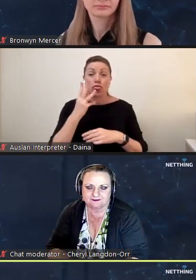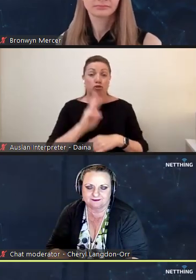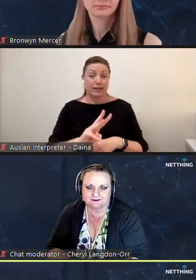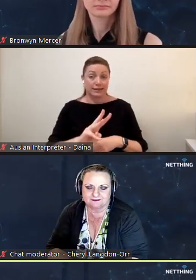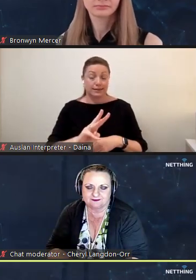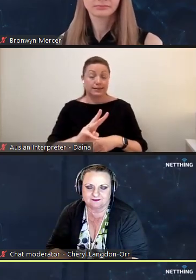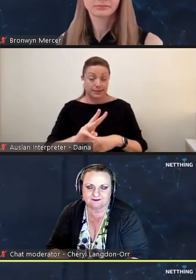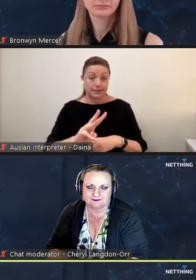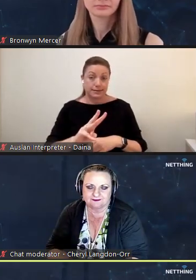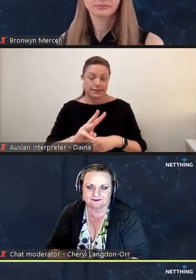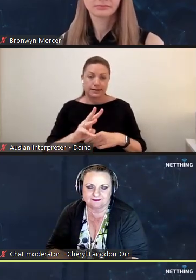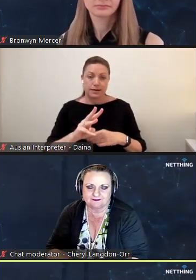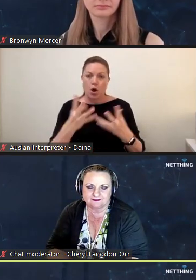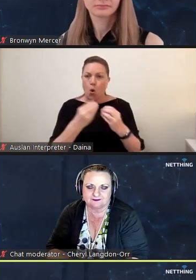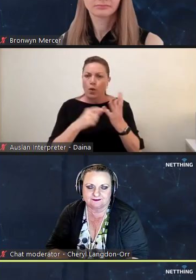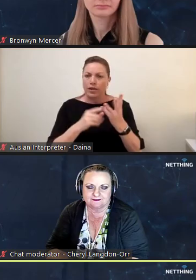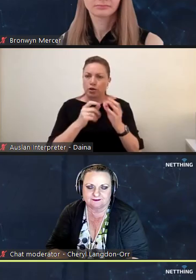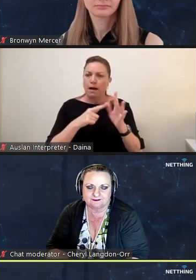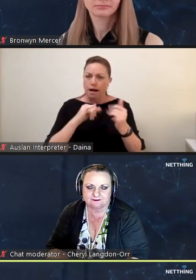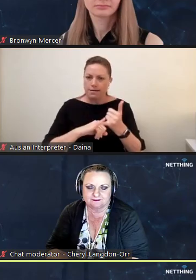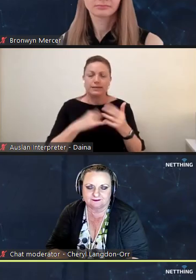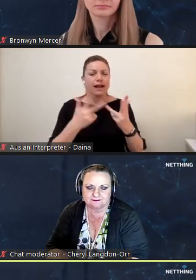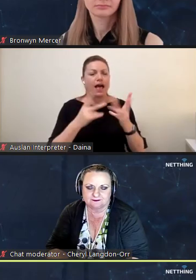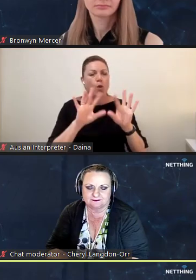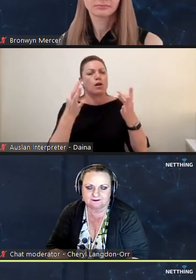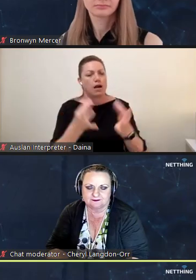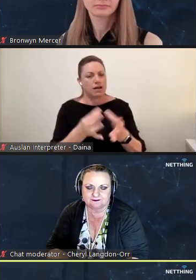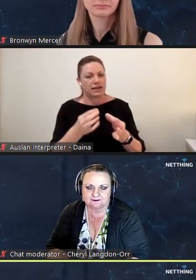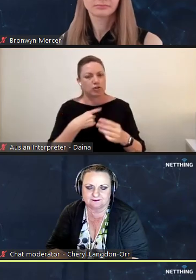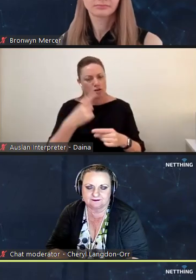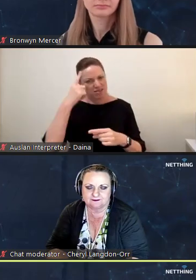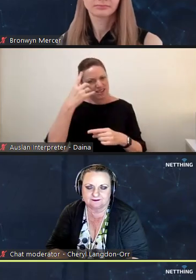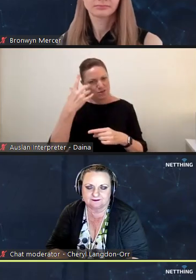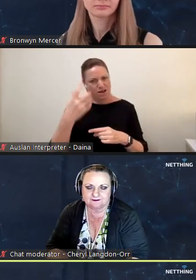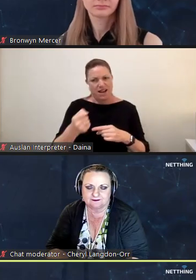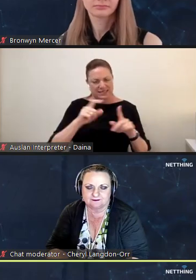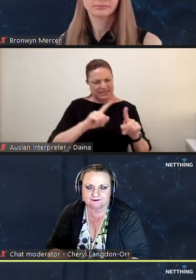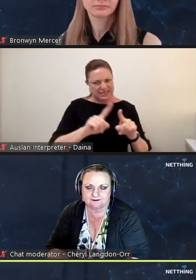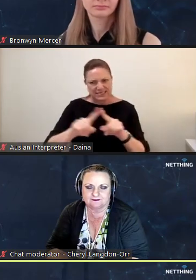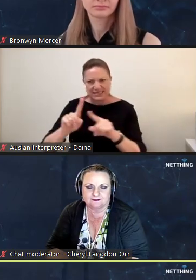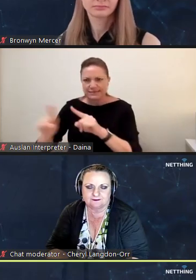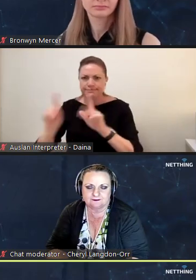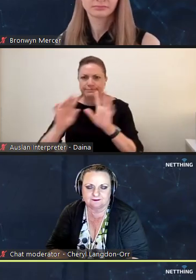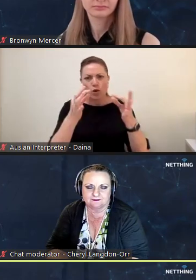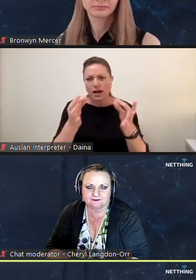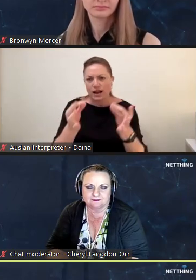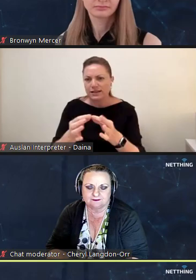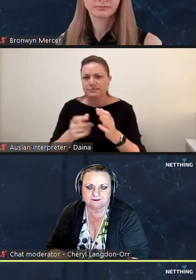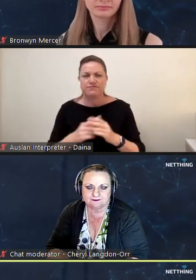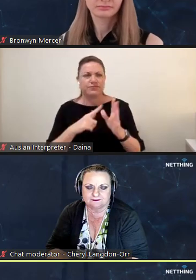help, there were a group of organisations, from memory it was APNIC, the Electronic Frontiers Foundation,